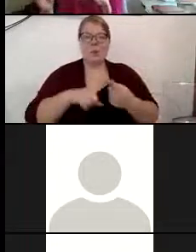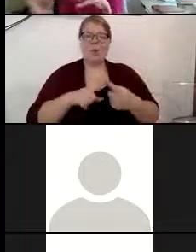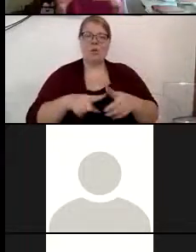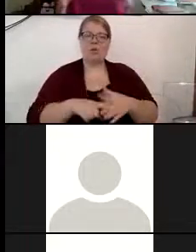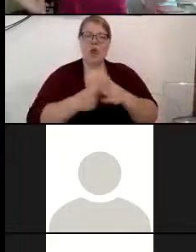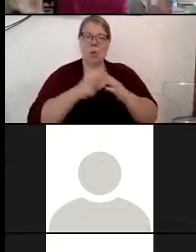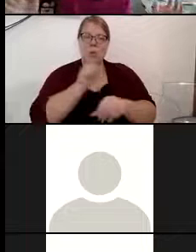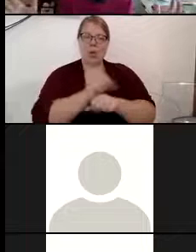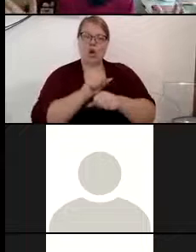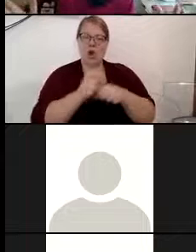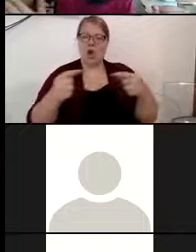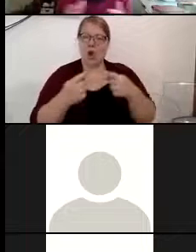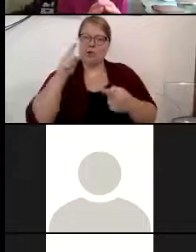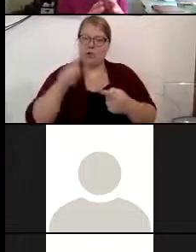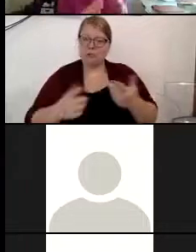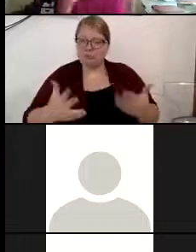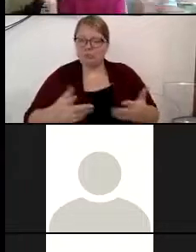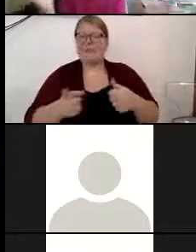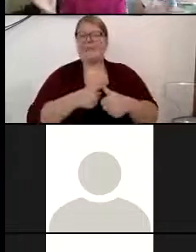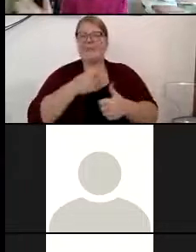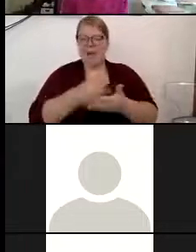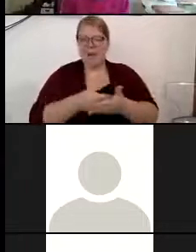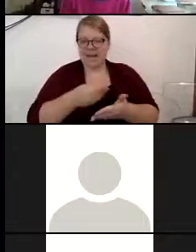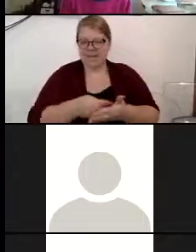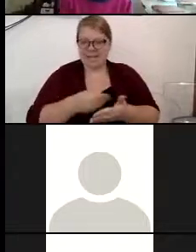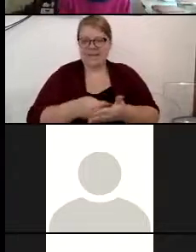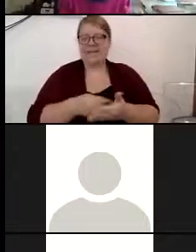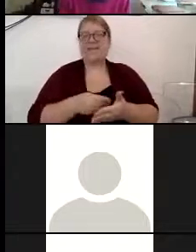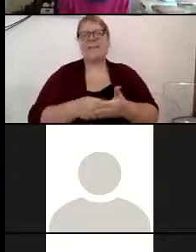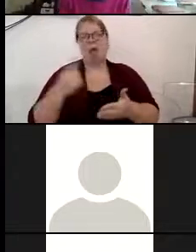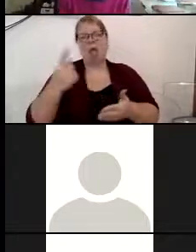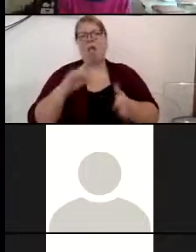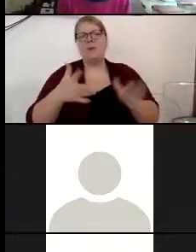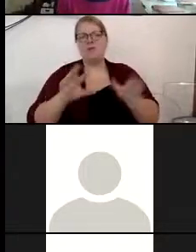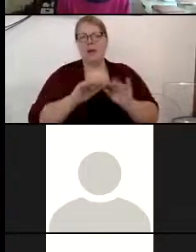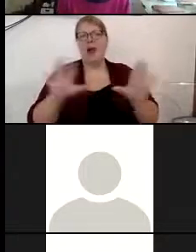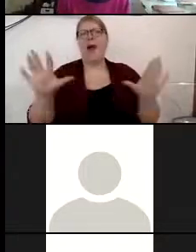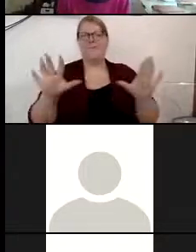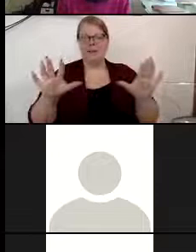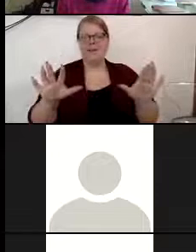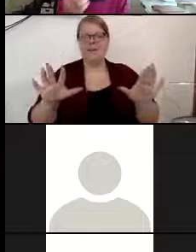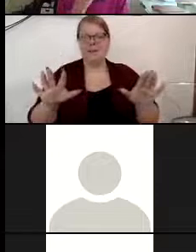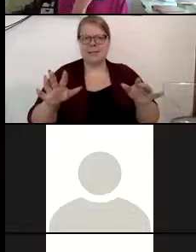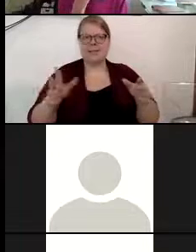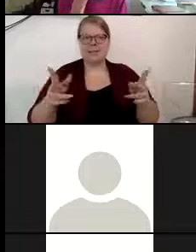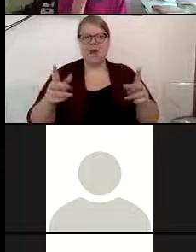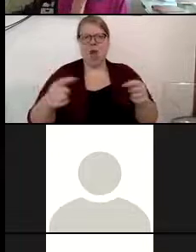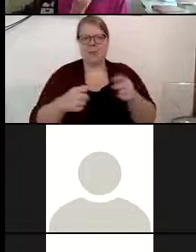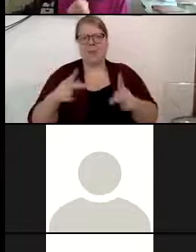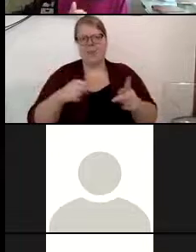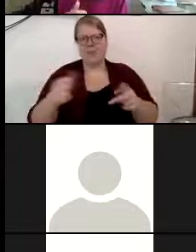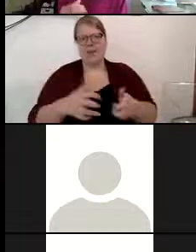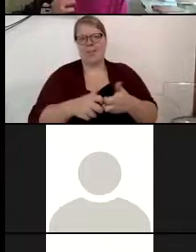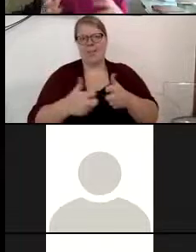well, finances. That's always a pretty obvious harm that folks with a gambling problem may come